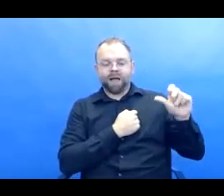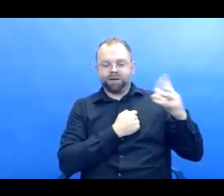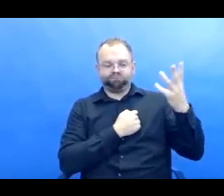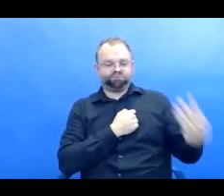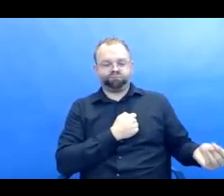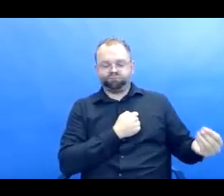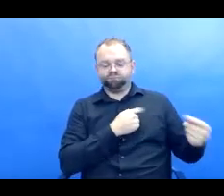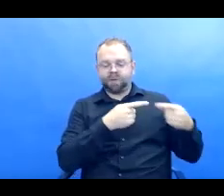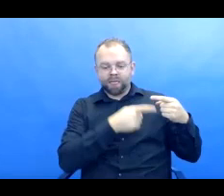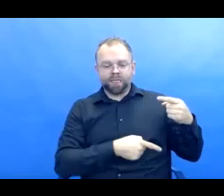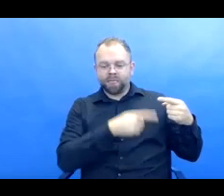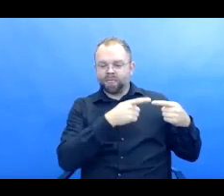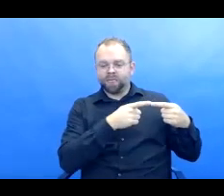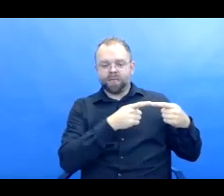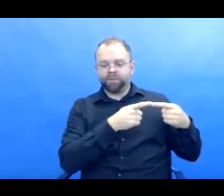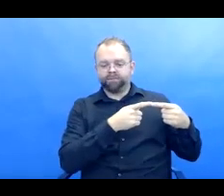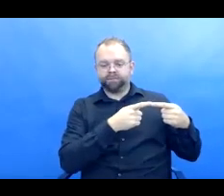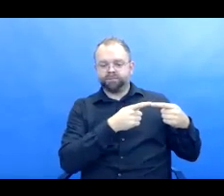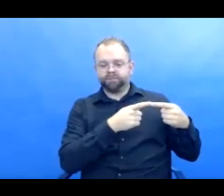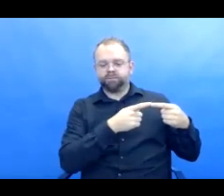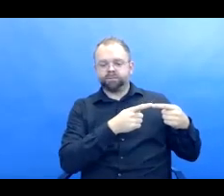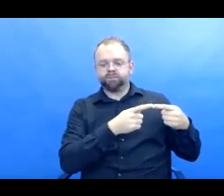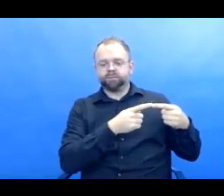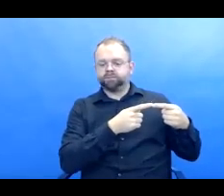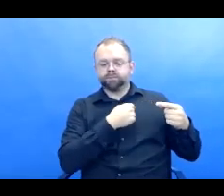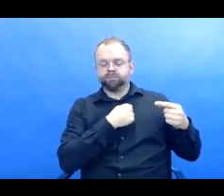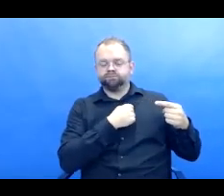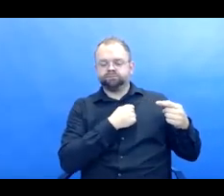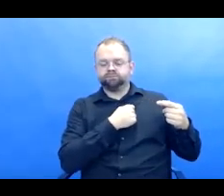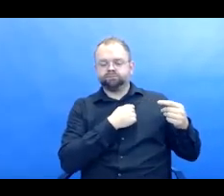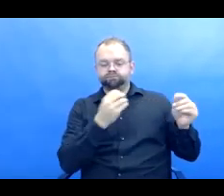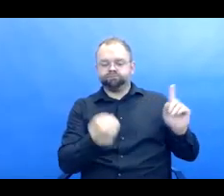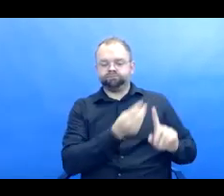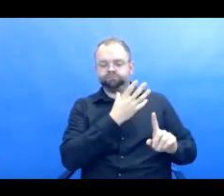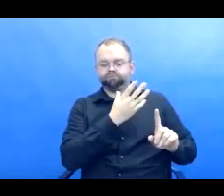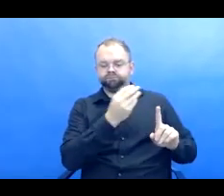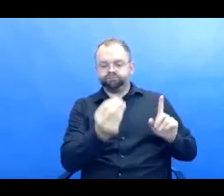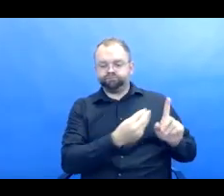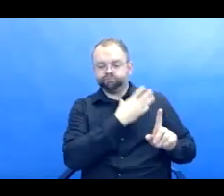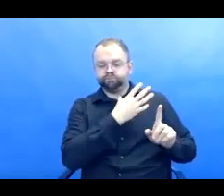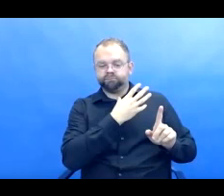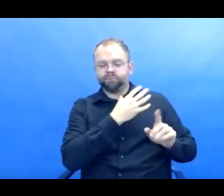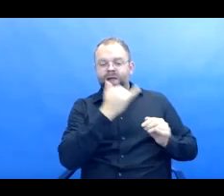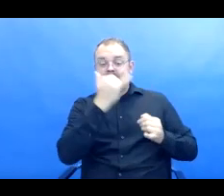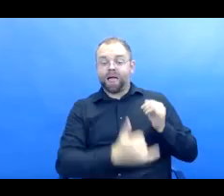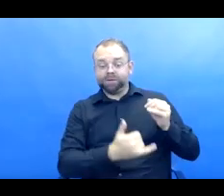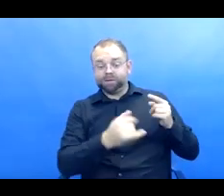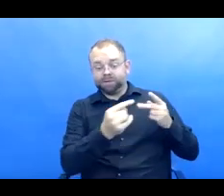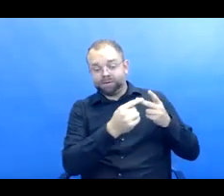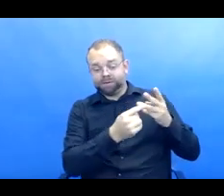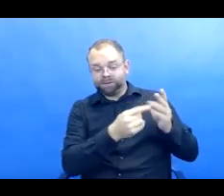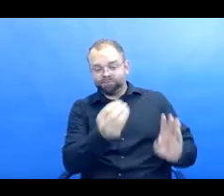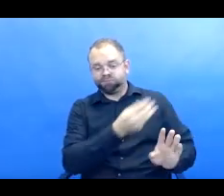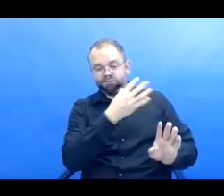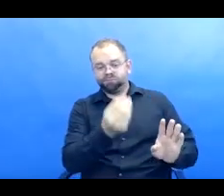recommendation, which was expanding the disability scheme, the pension, in terms of value of coverage